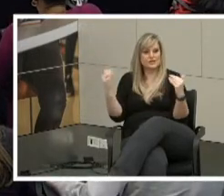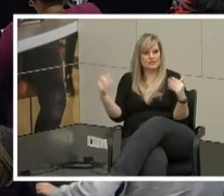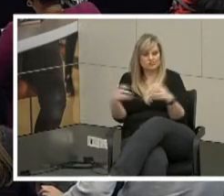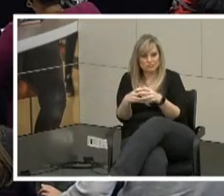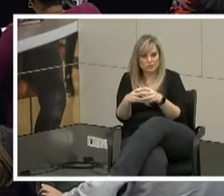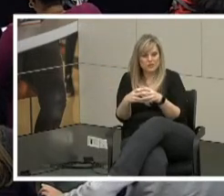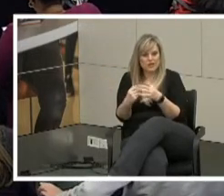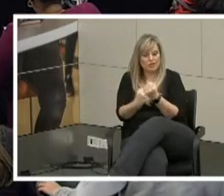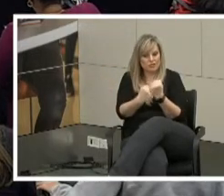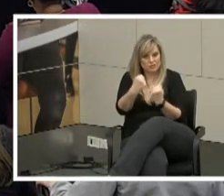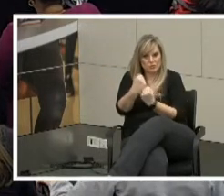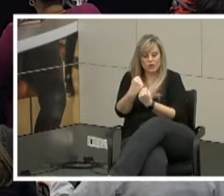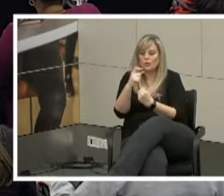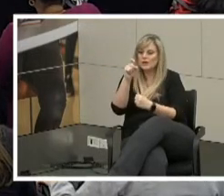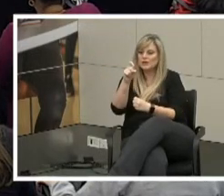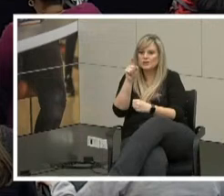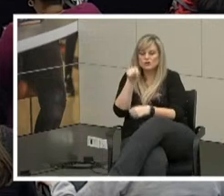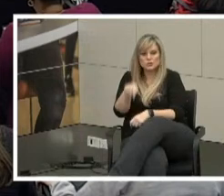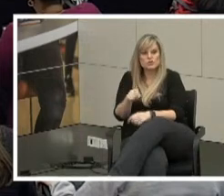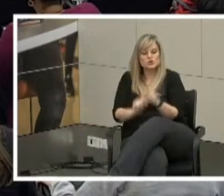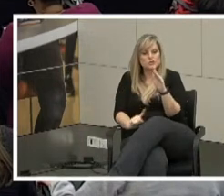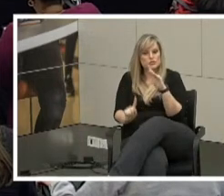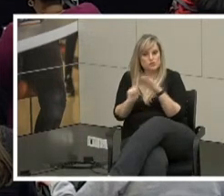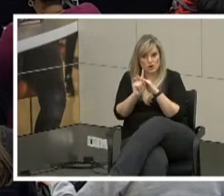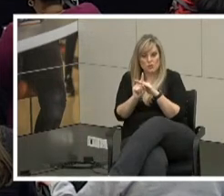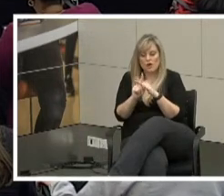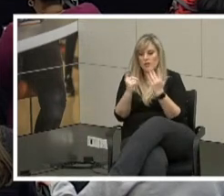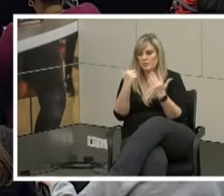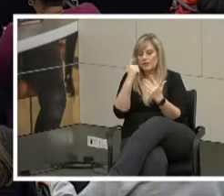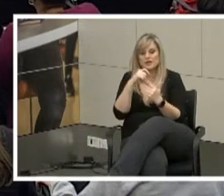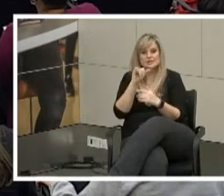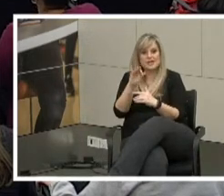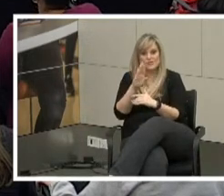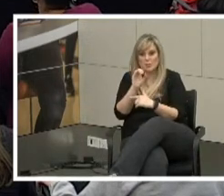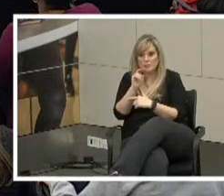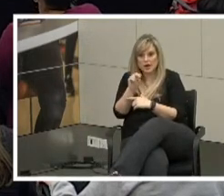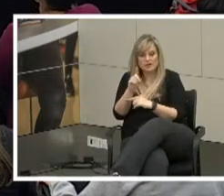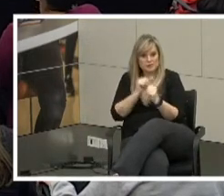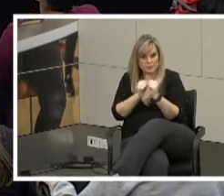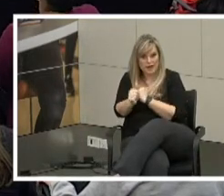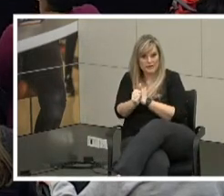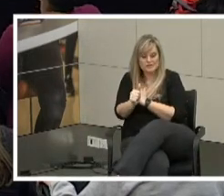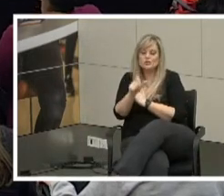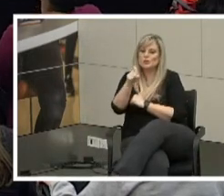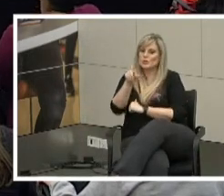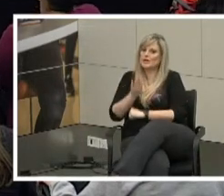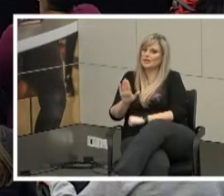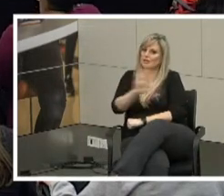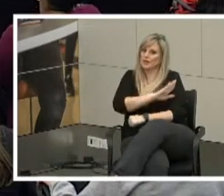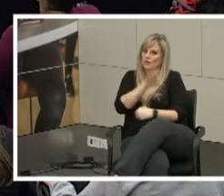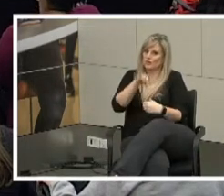to continue to show up because if a b is going to get you're going to these